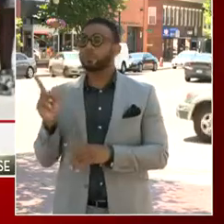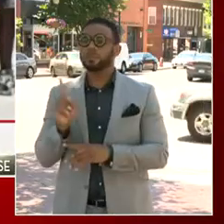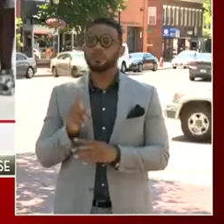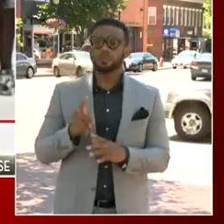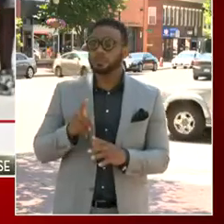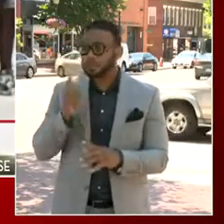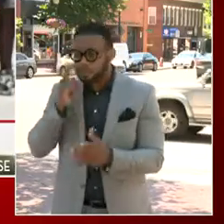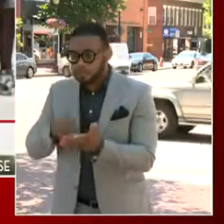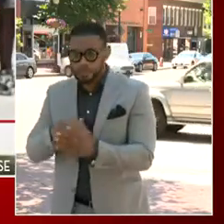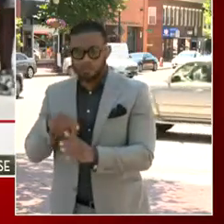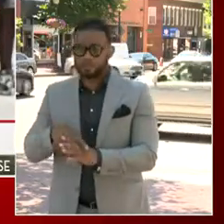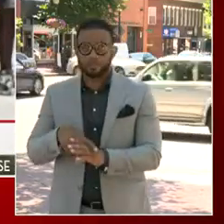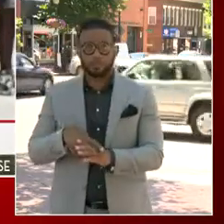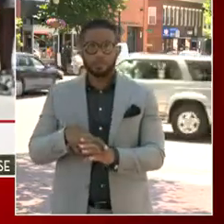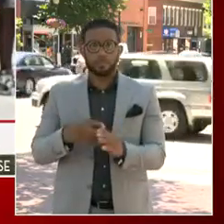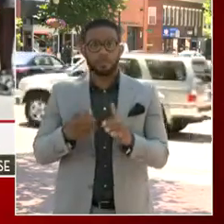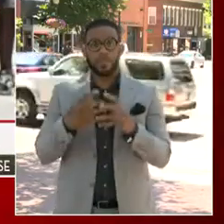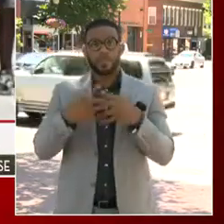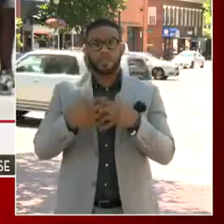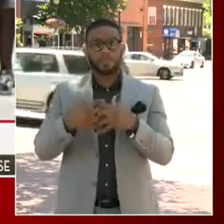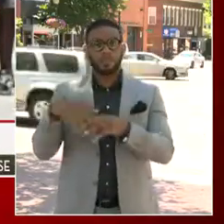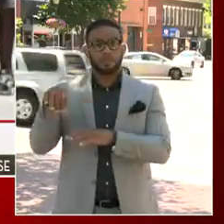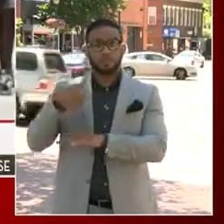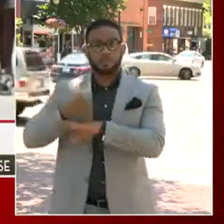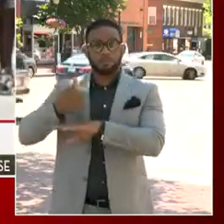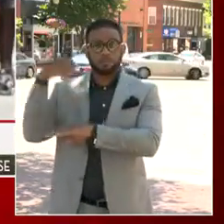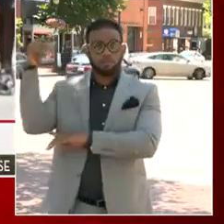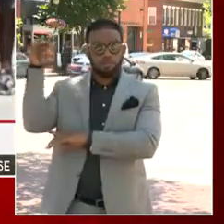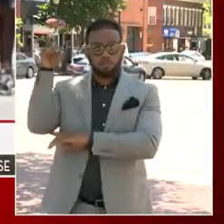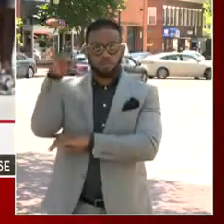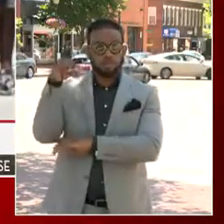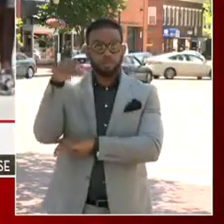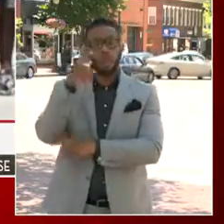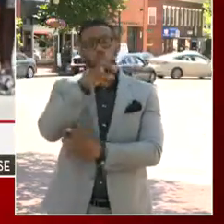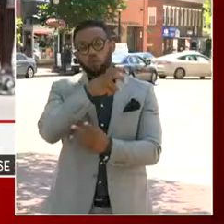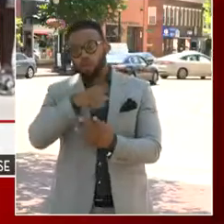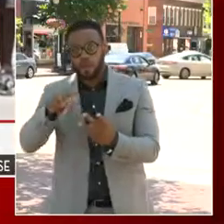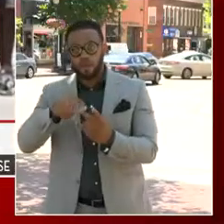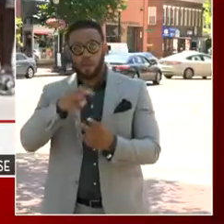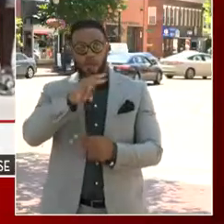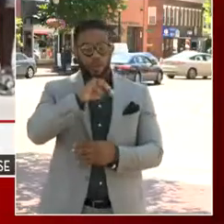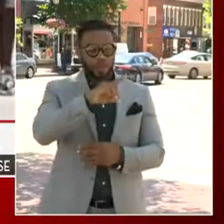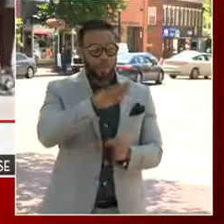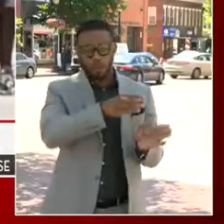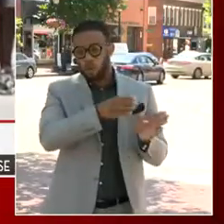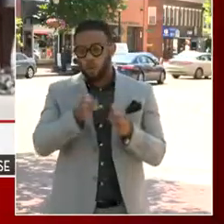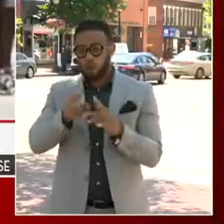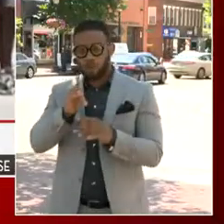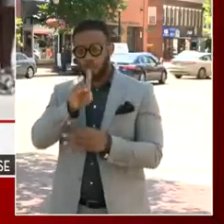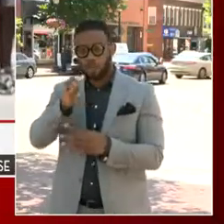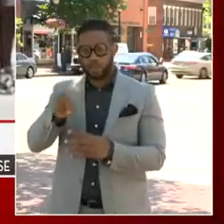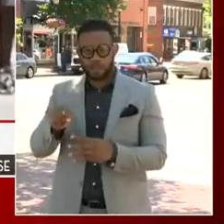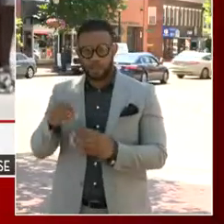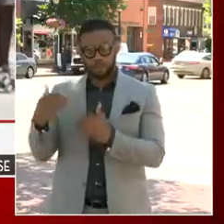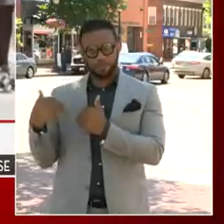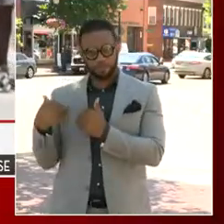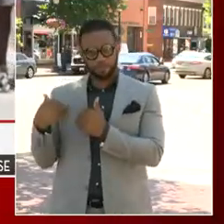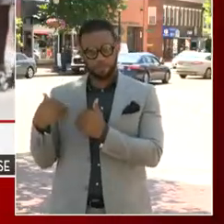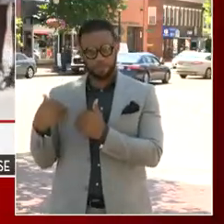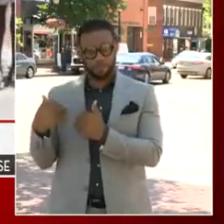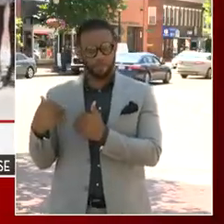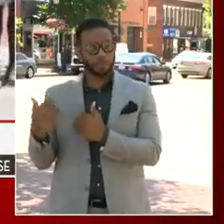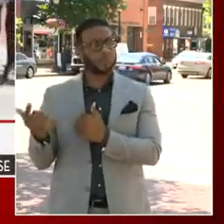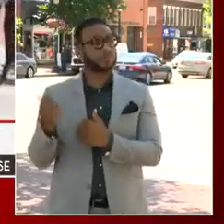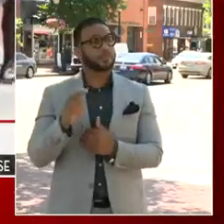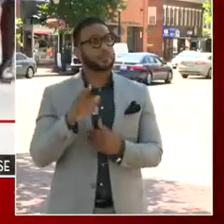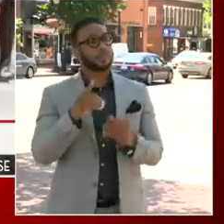from MPD over to DDOT. Thank you. Question, maybe for Director Anderson. When can we